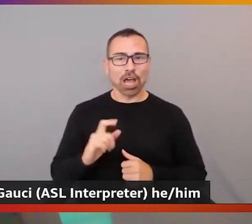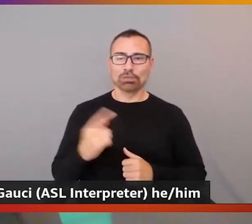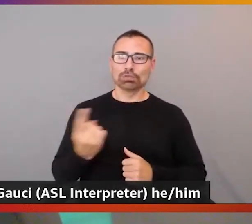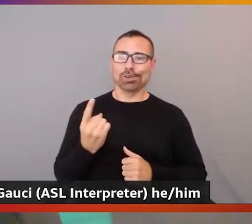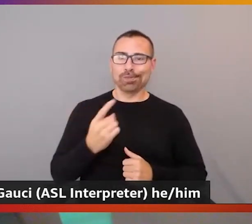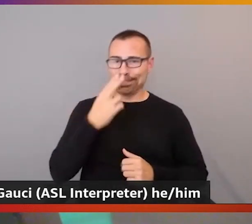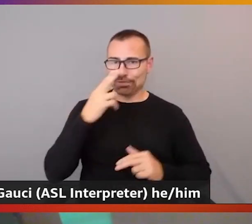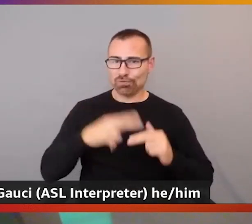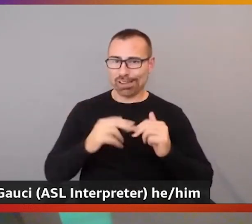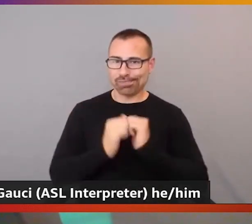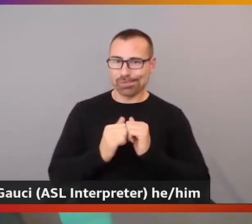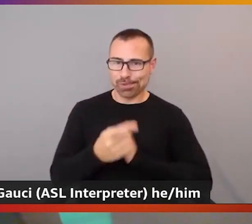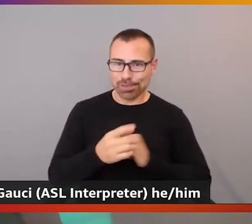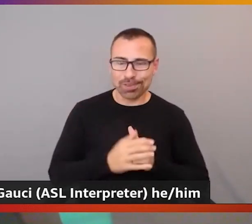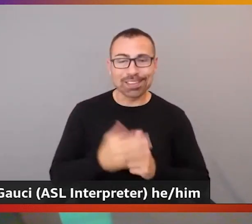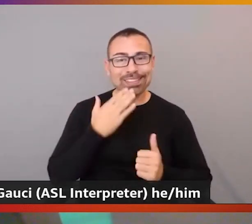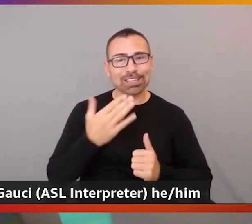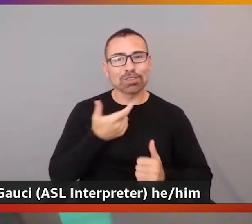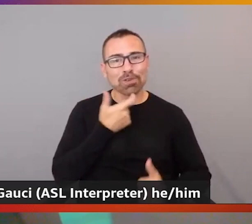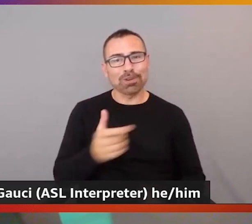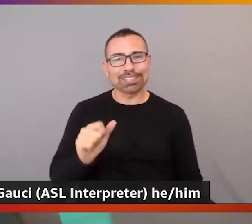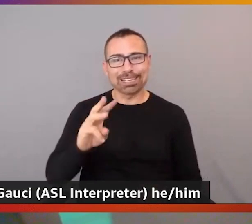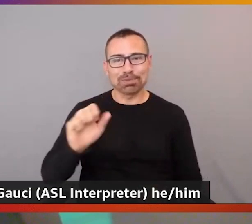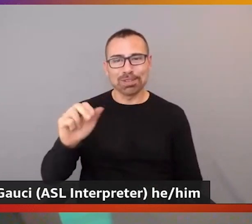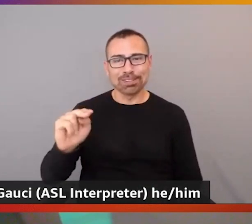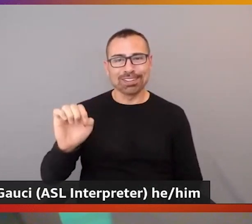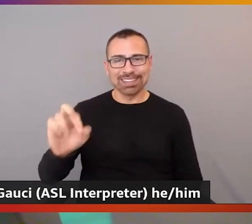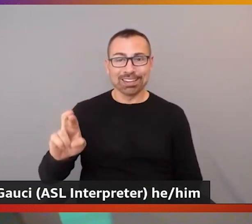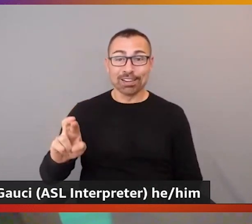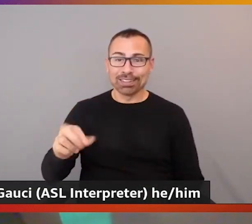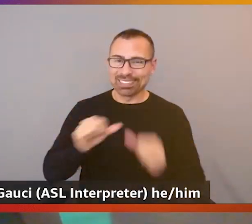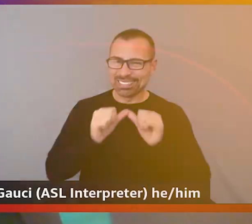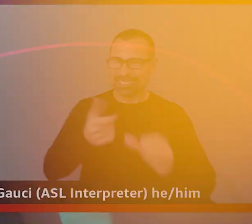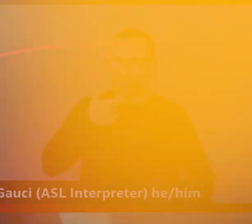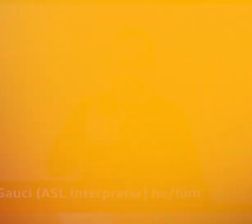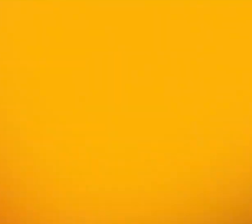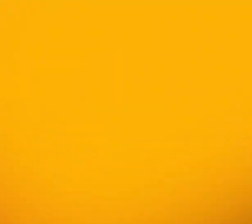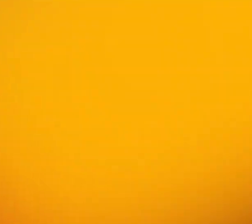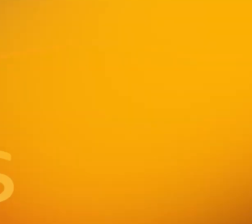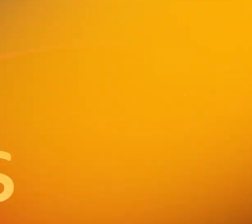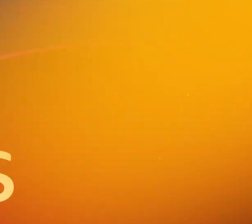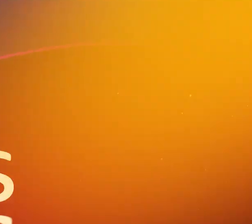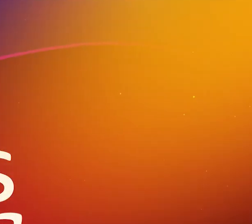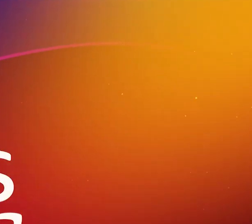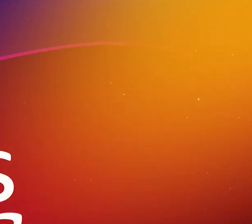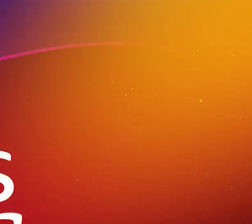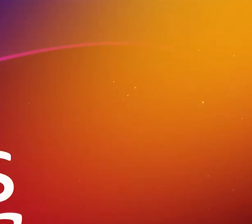for tuning in to AWS On Air. Stick around. We've got more coming up. Yep. Thanks, Julian. Thanks, Kyle. See you.